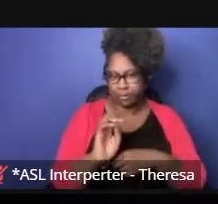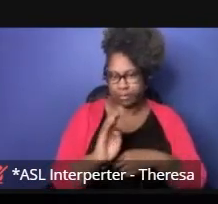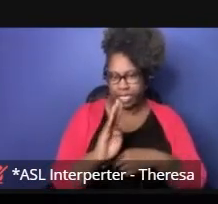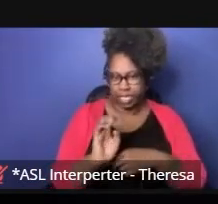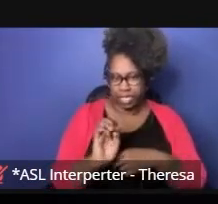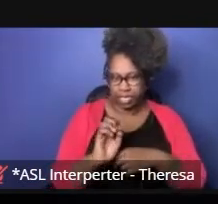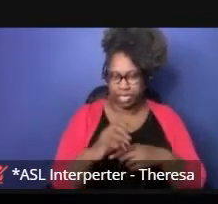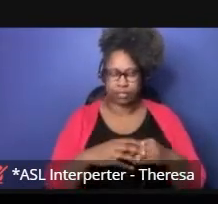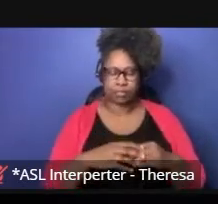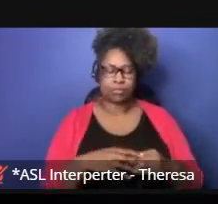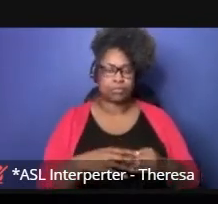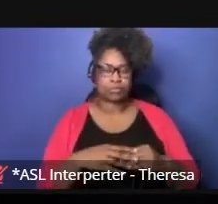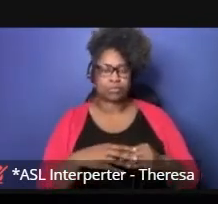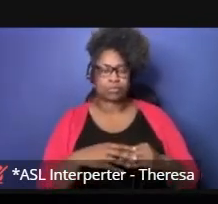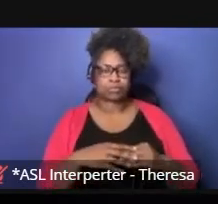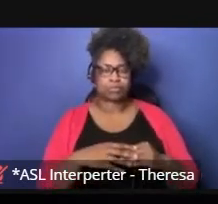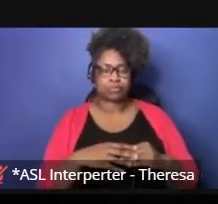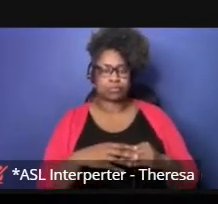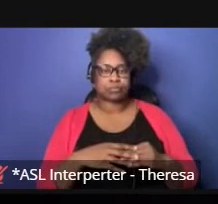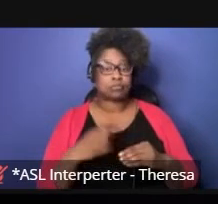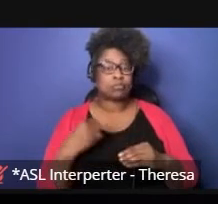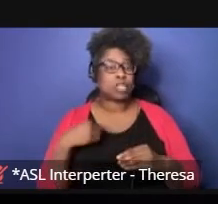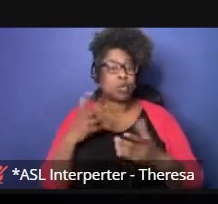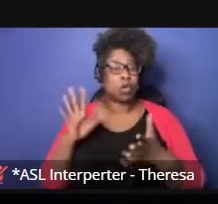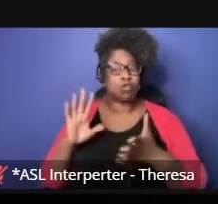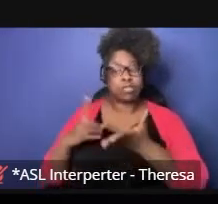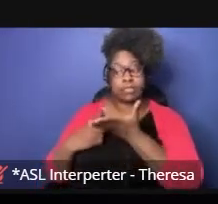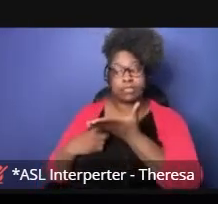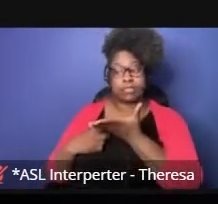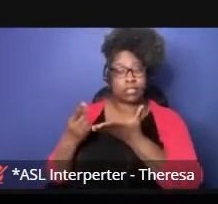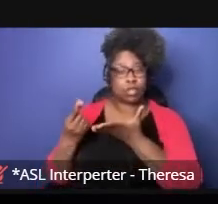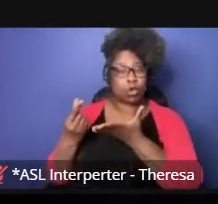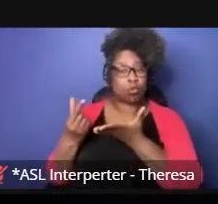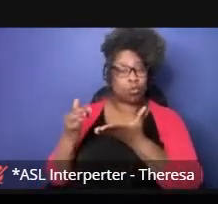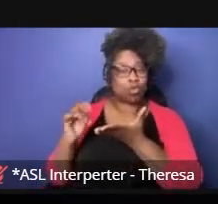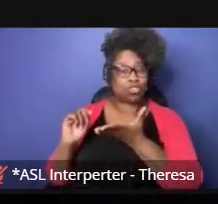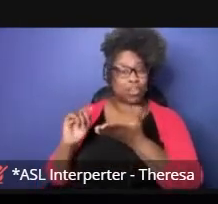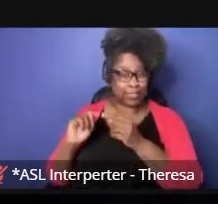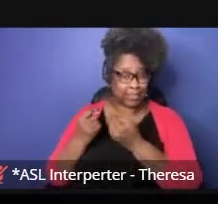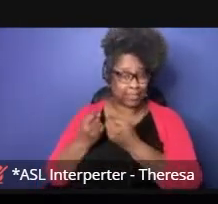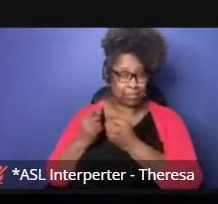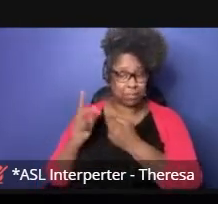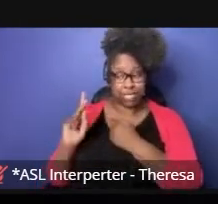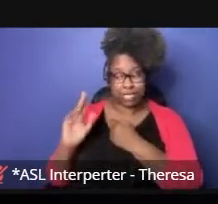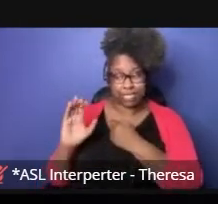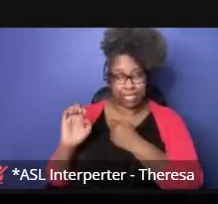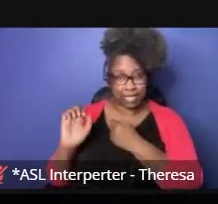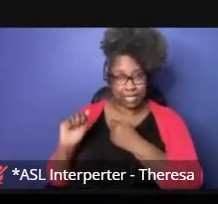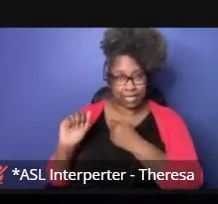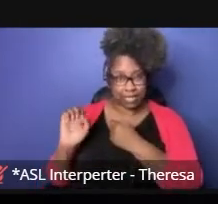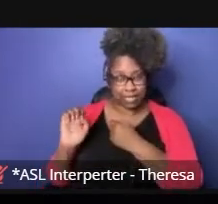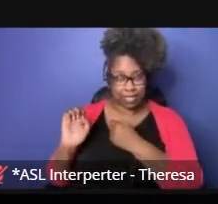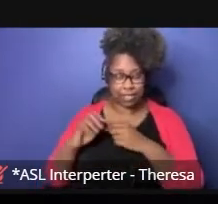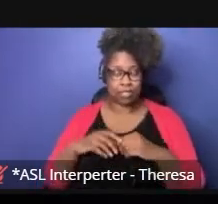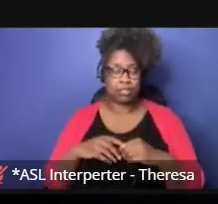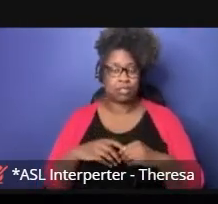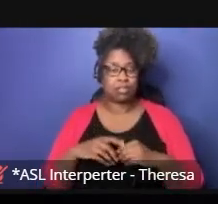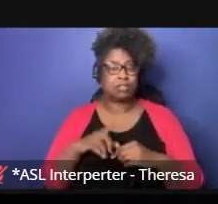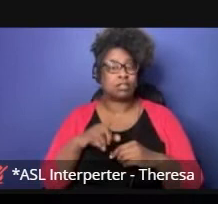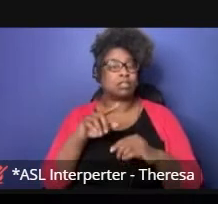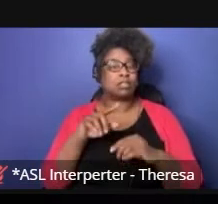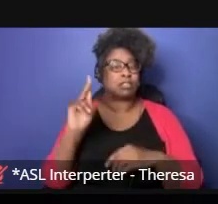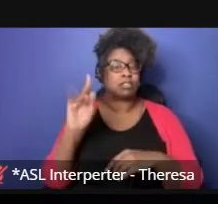of reasons, and we shared some of this with the grant team that met from KCAE, the state has decided